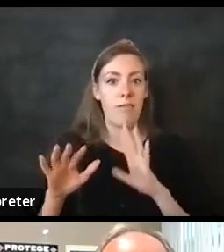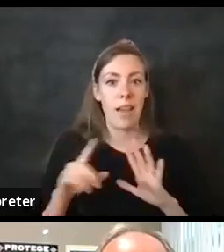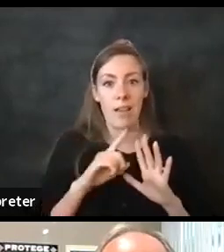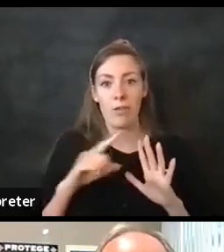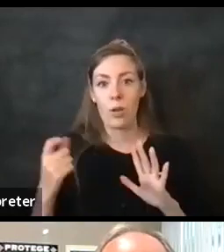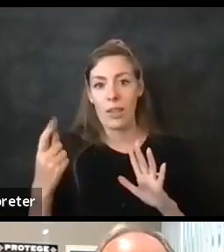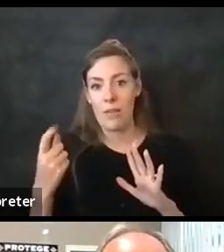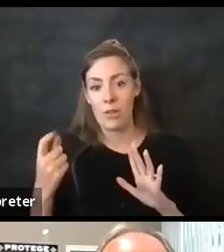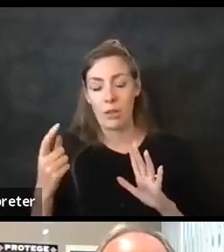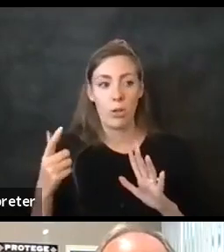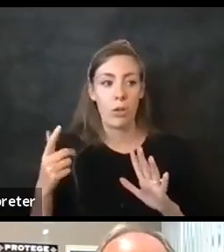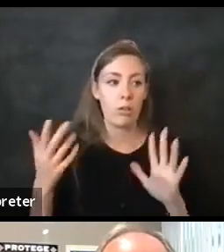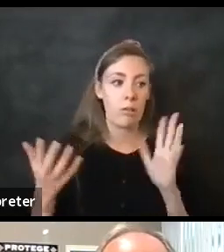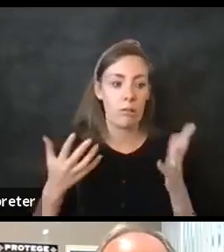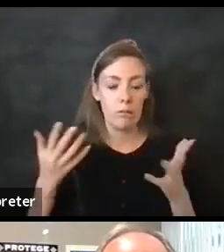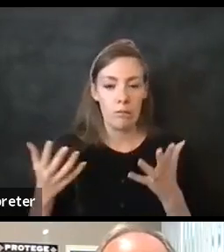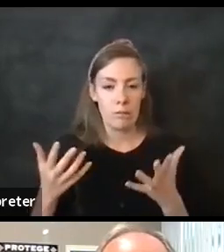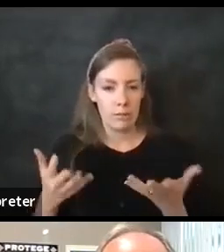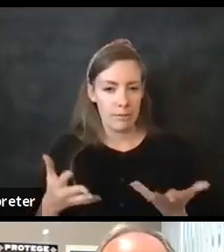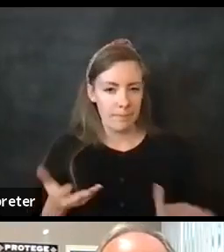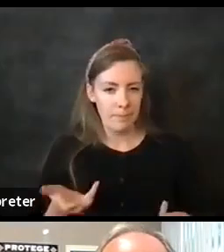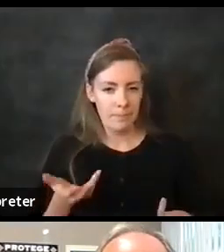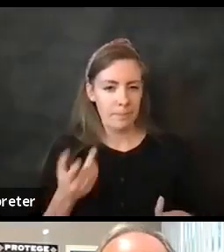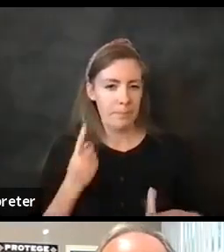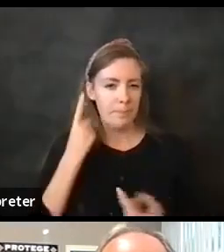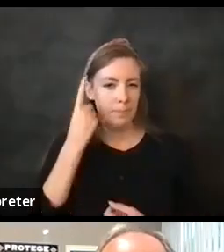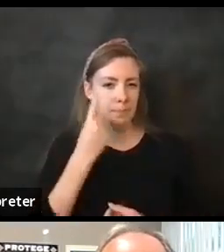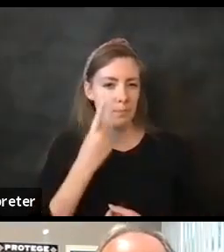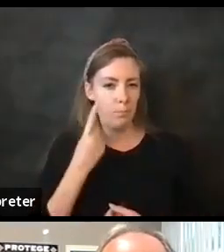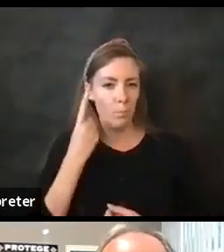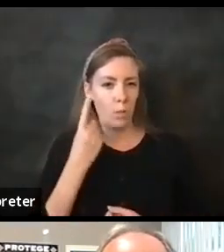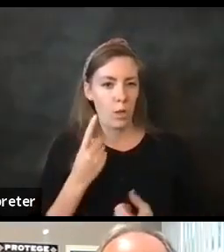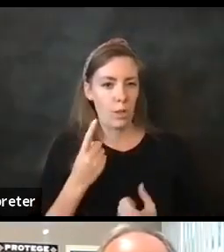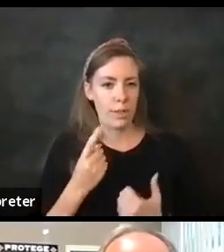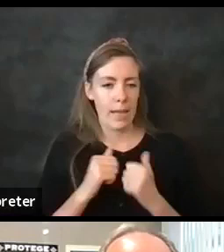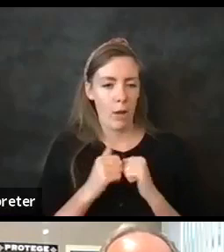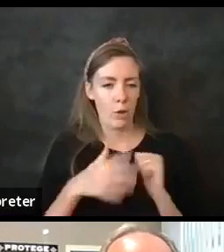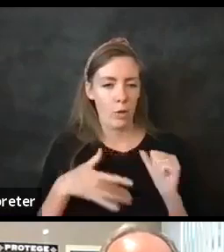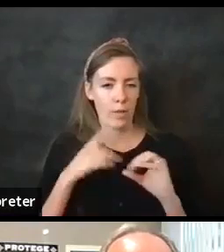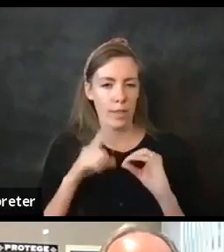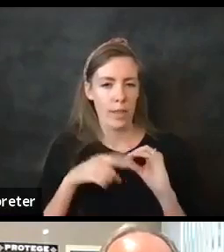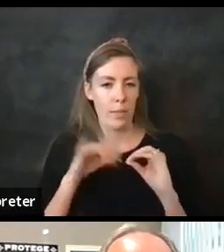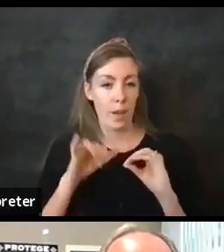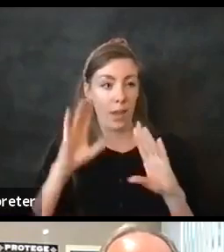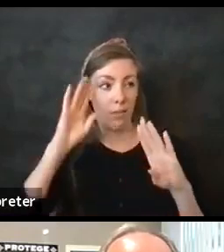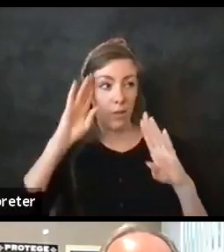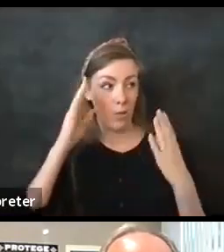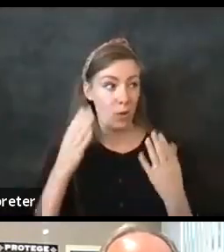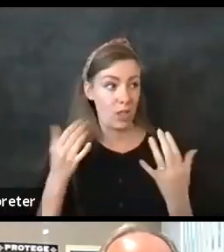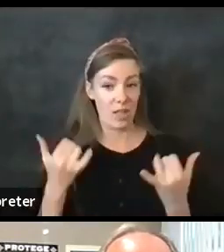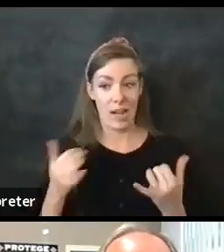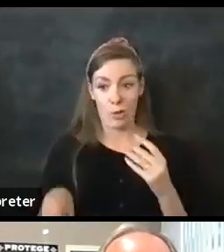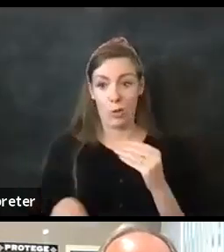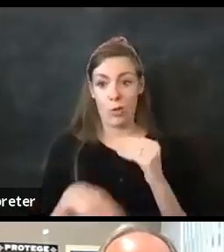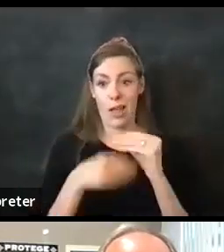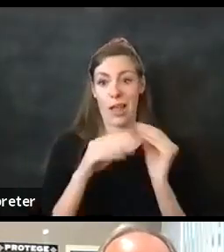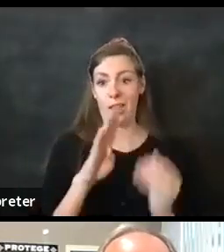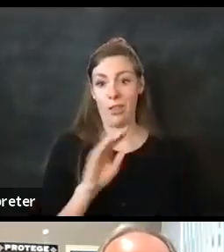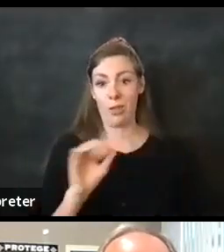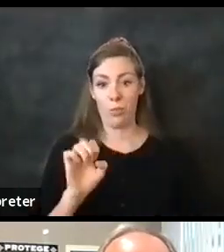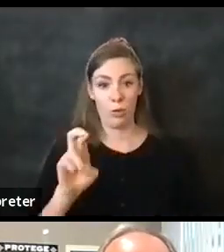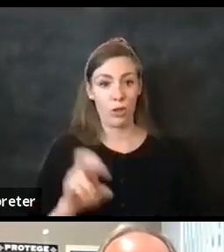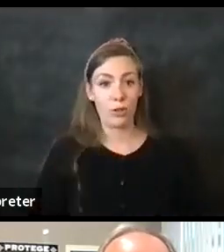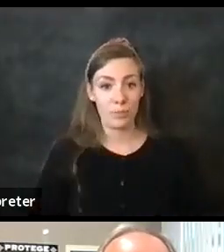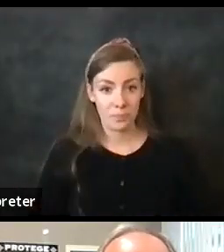out, in another month or so. So just wondering if that's a group you're really focusing on now and how that uptake has been going